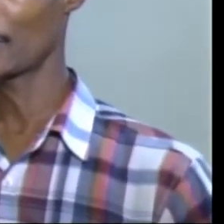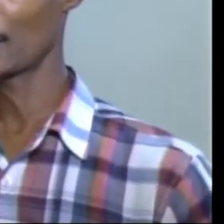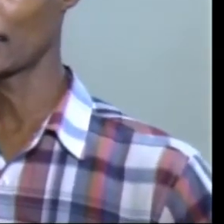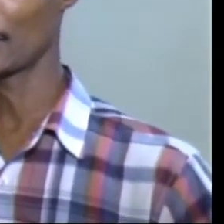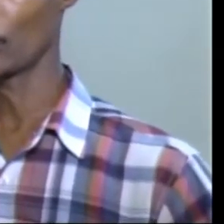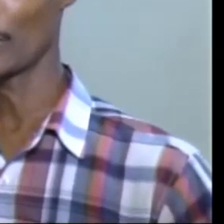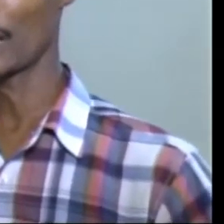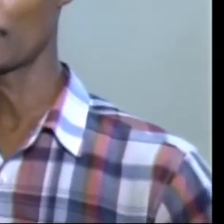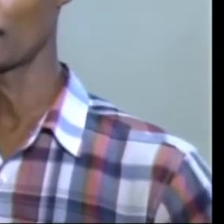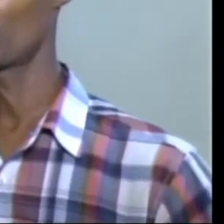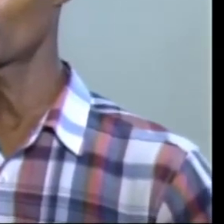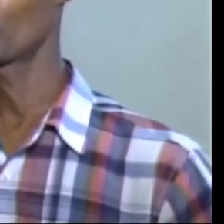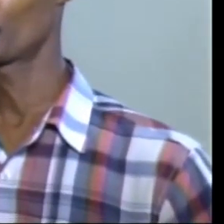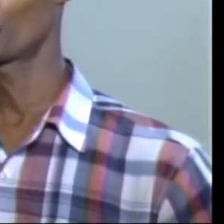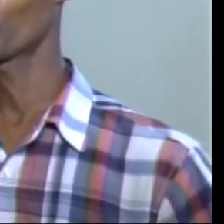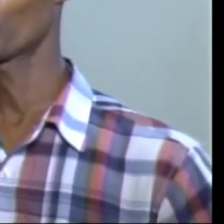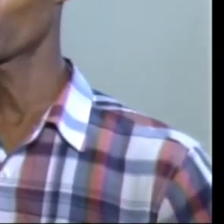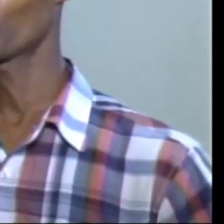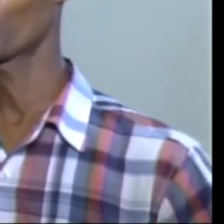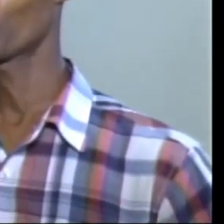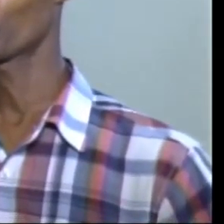they like and want to have.